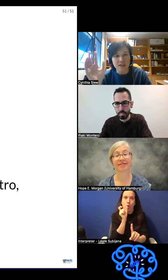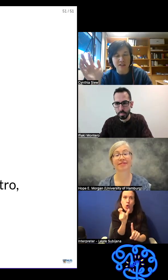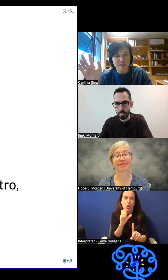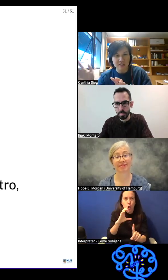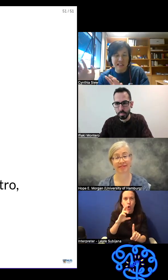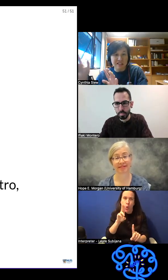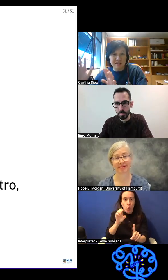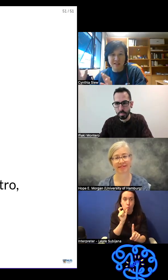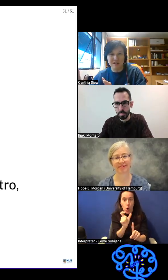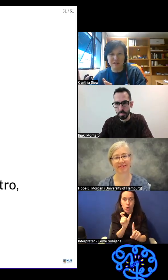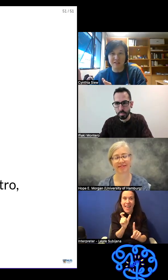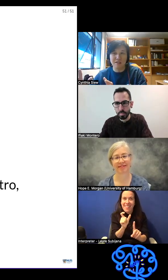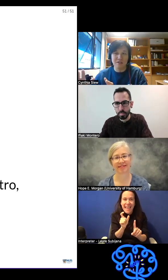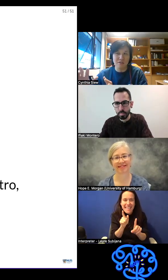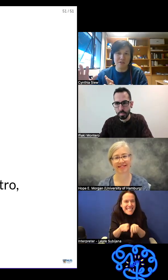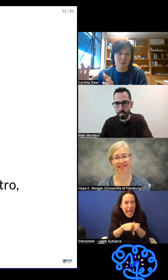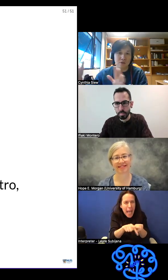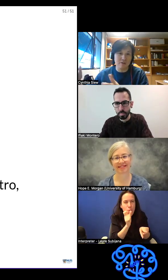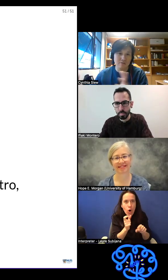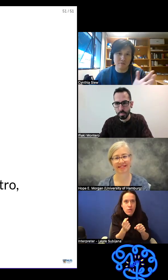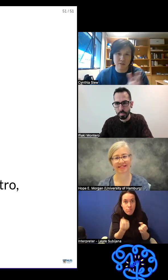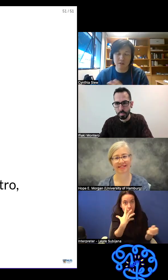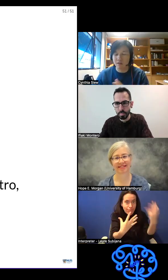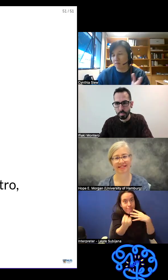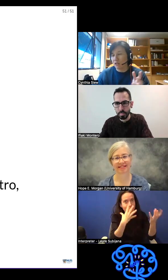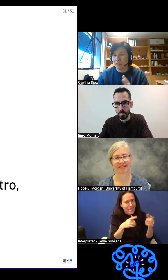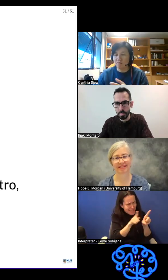there is, at least in spoken